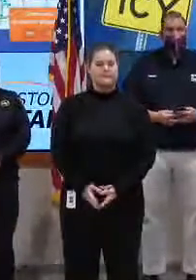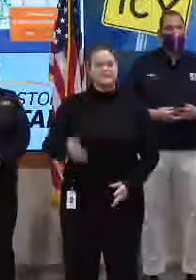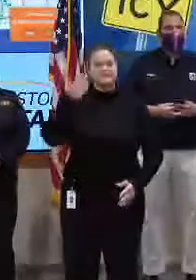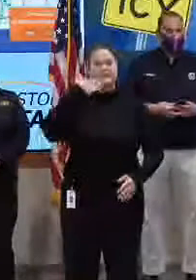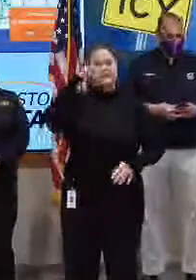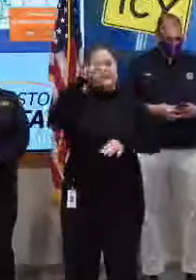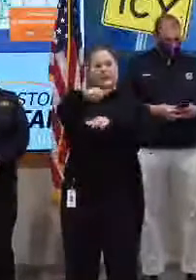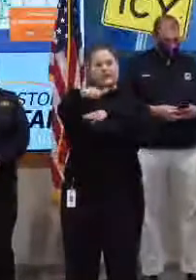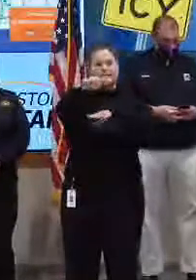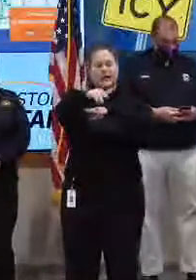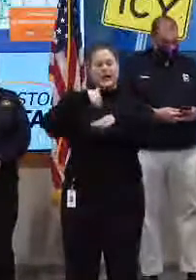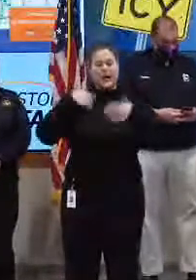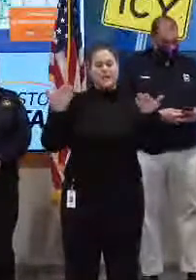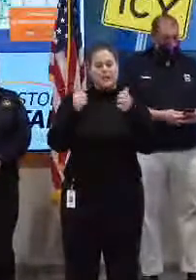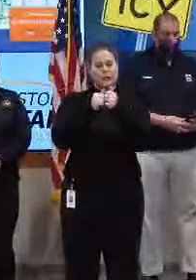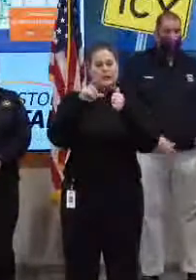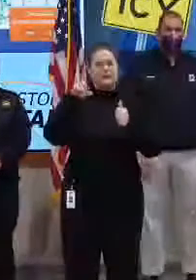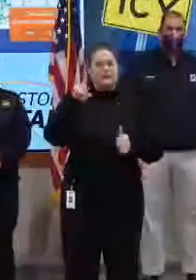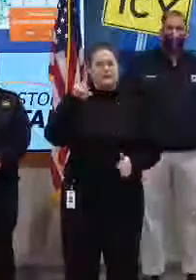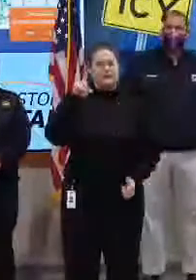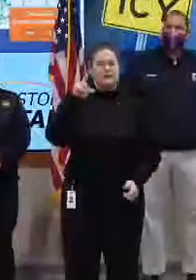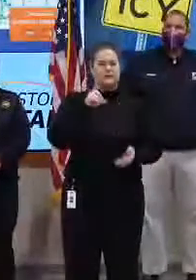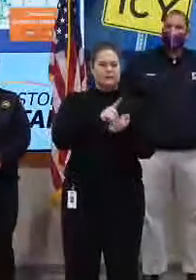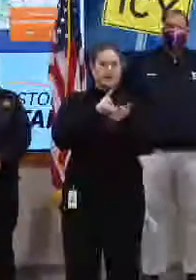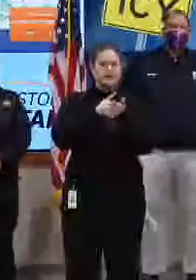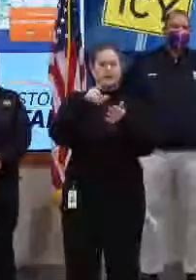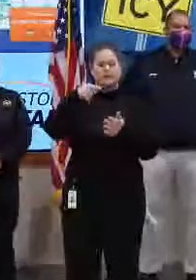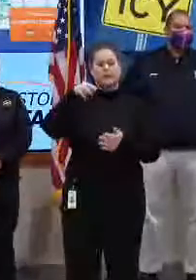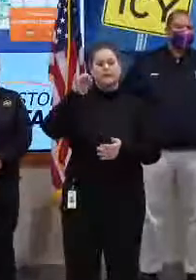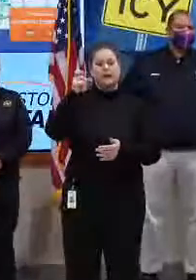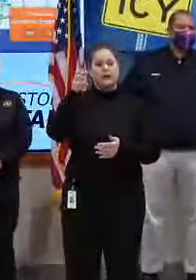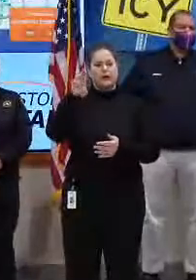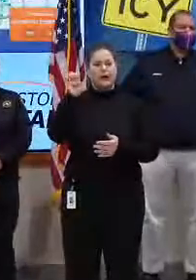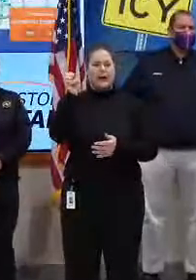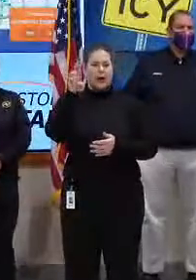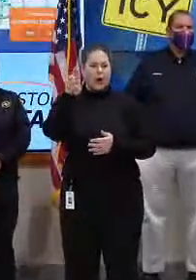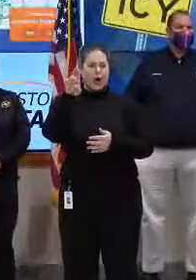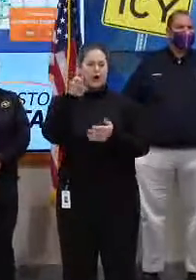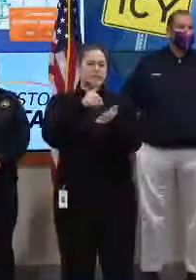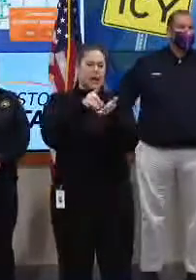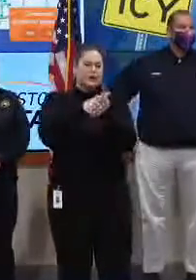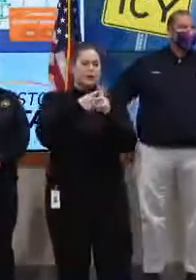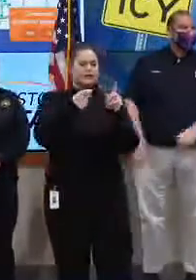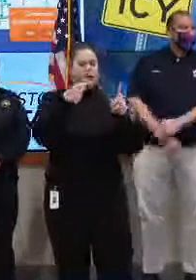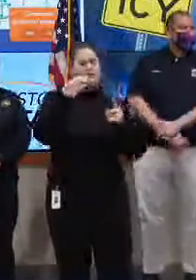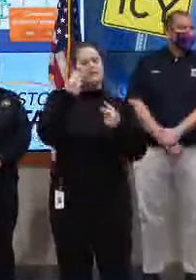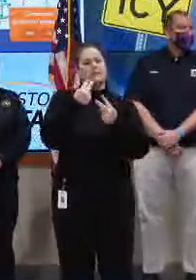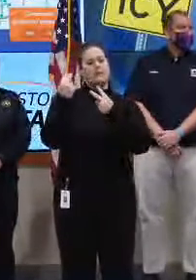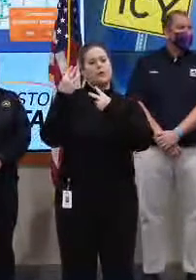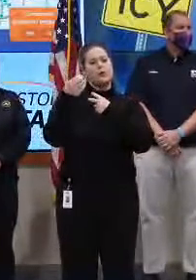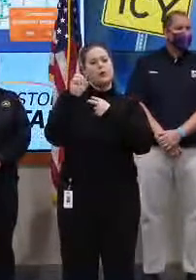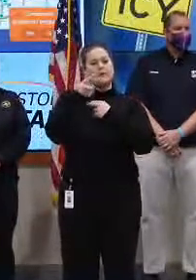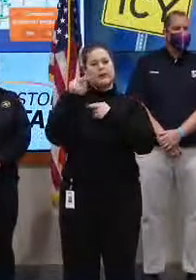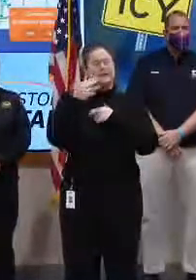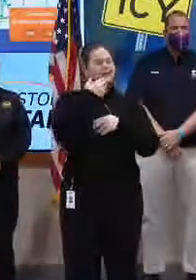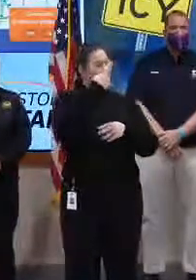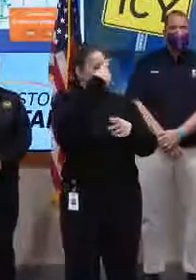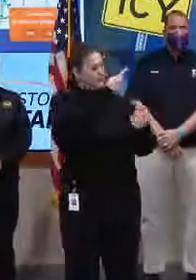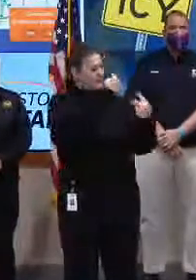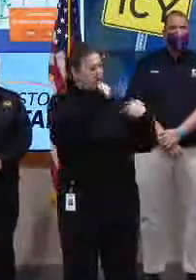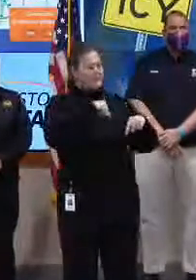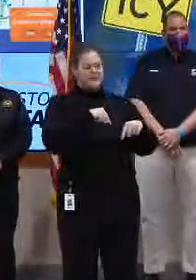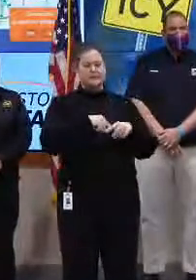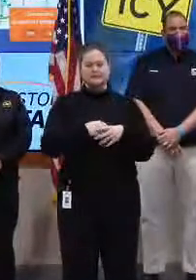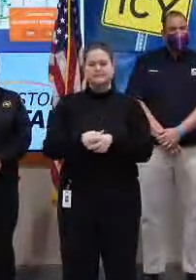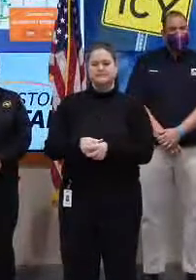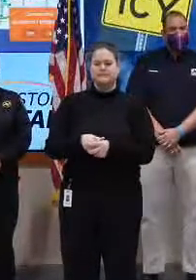Good evening. I'm here with Dr. Samuel Prater, an emergency room physician at Memorial Hermann. Thank you for being here, Dr. Prater. As